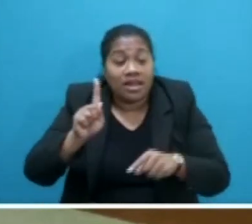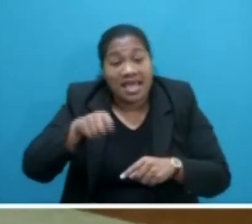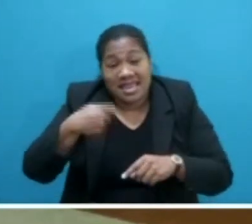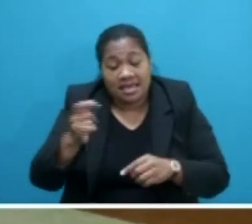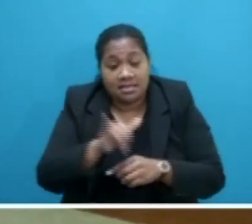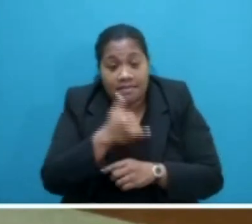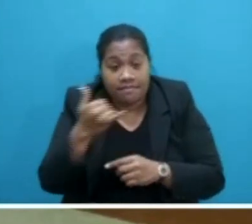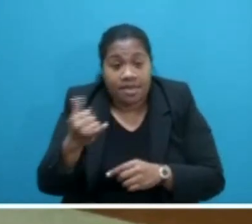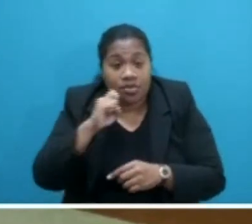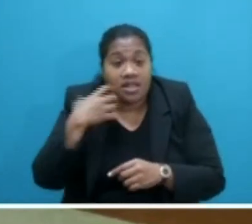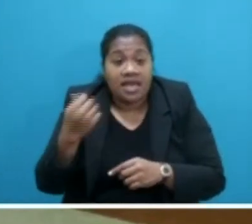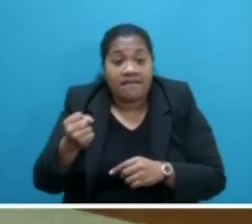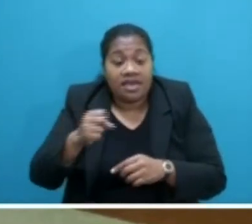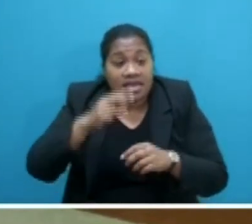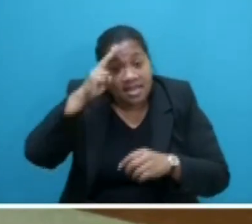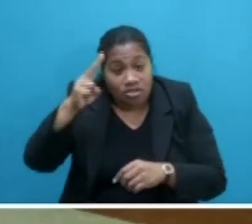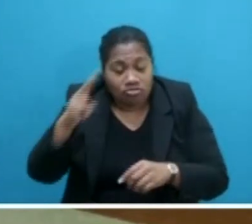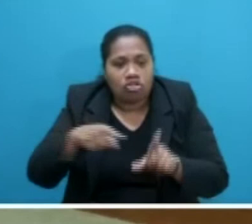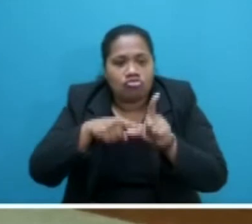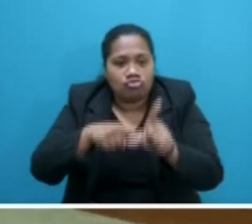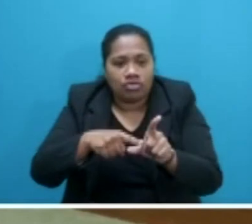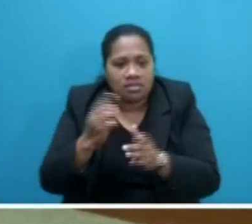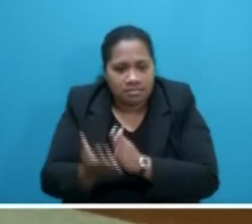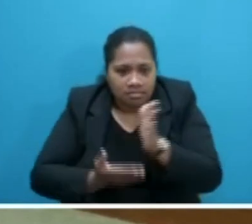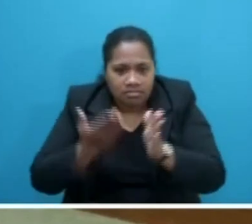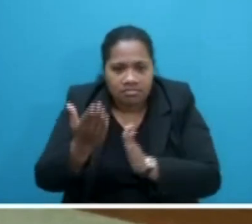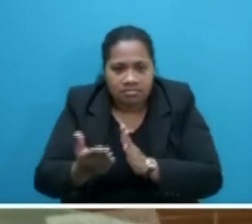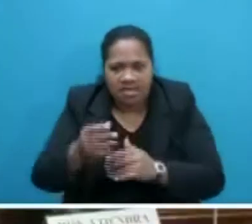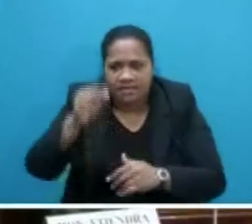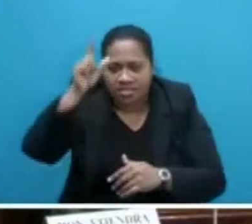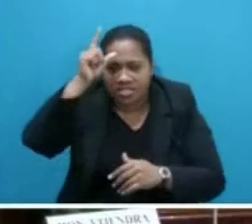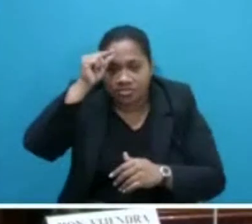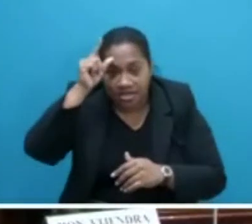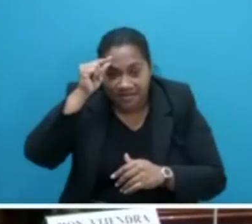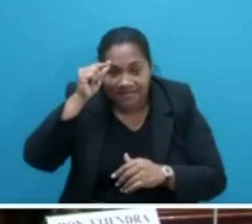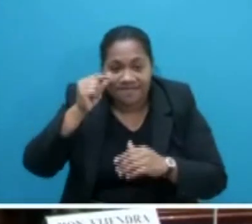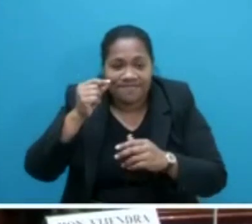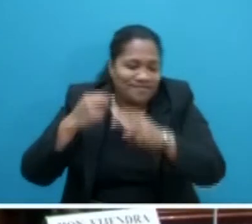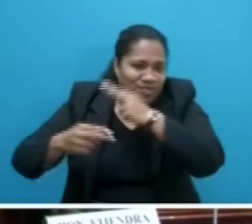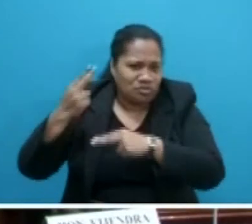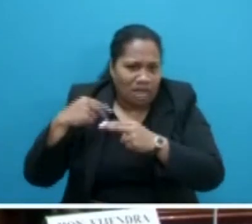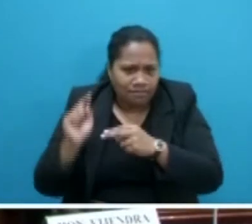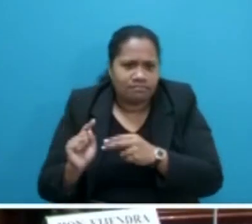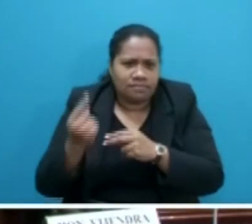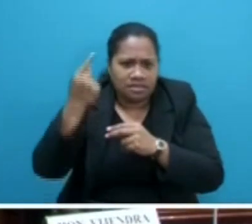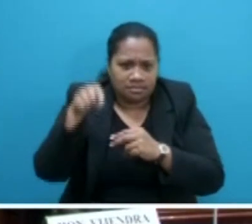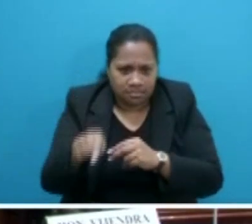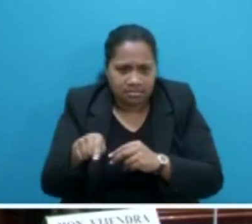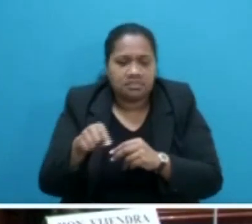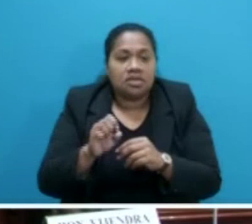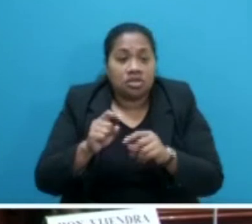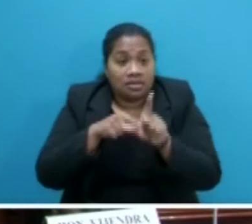ever Consolidated National Youth Awards in Fijian history, awarding the achievements of young Fijians